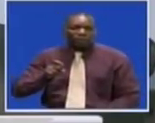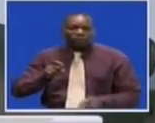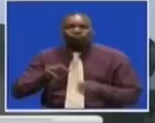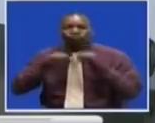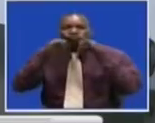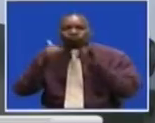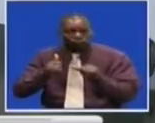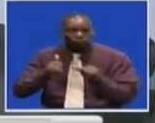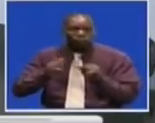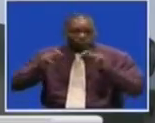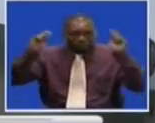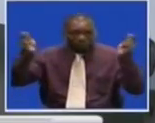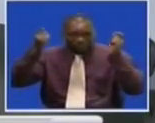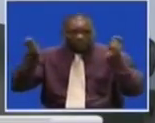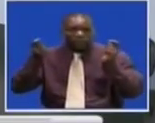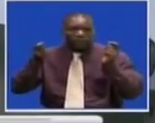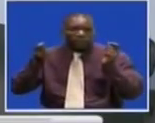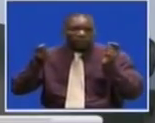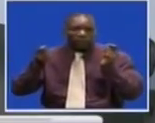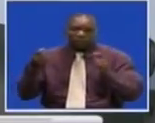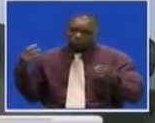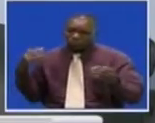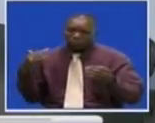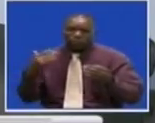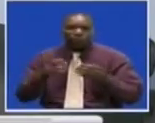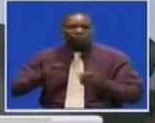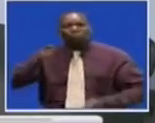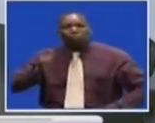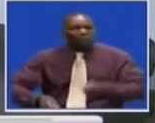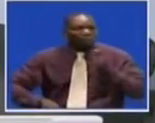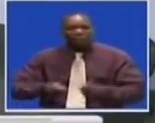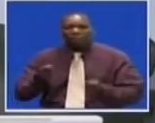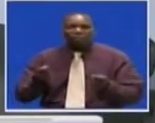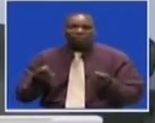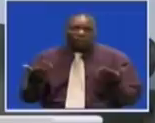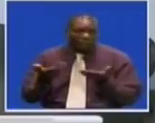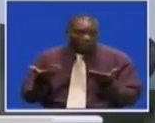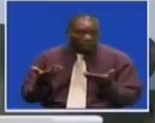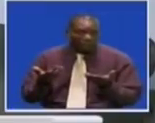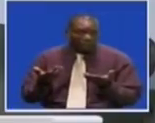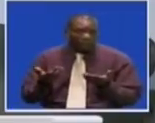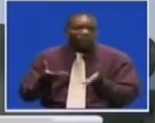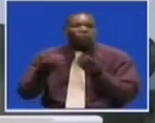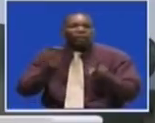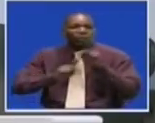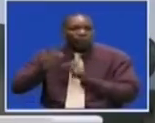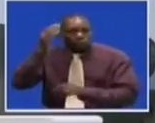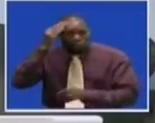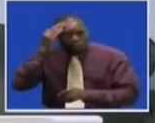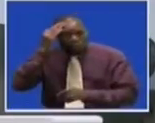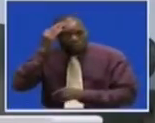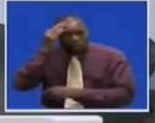get. Of course, we haven't had a march or anything like that, but I would like the people to know that the Minister